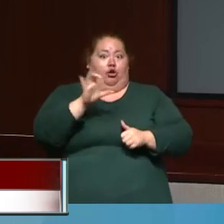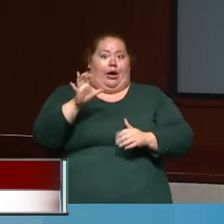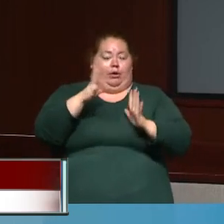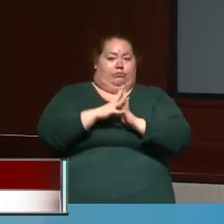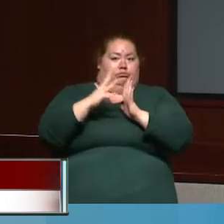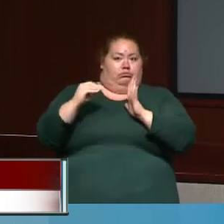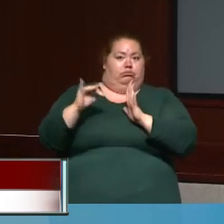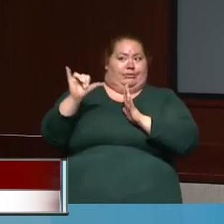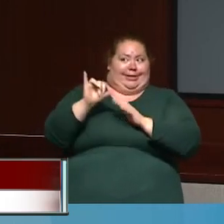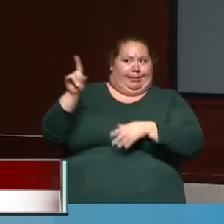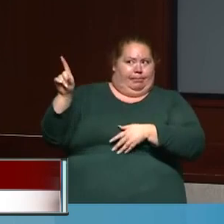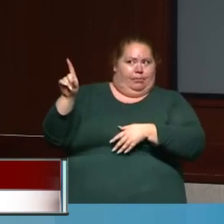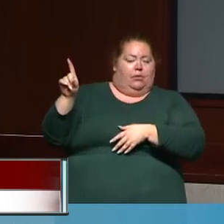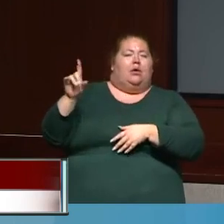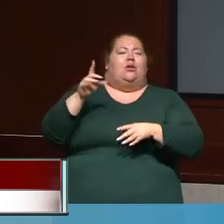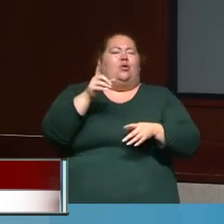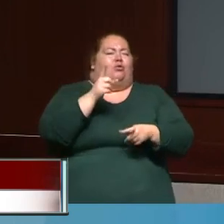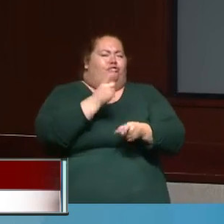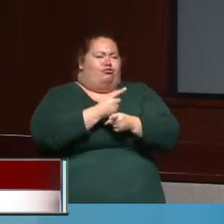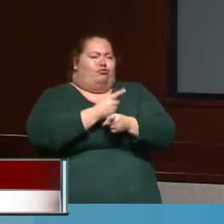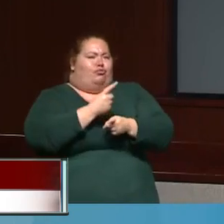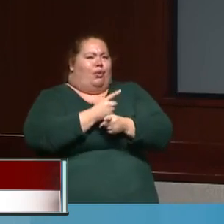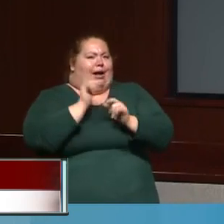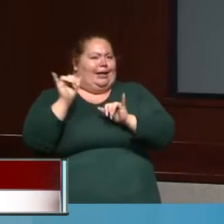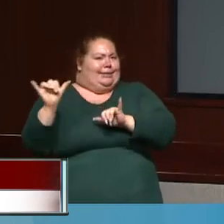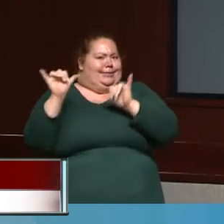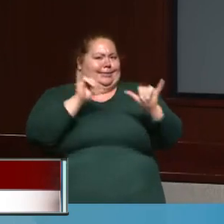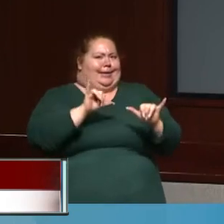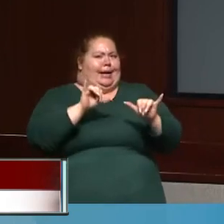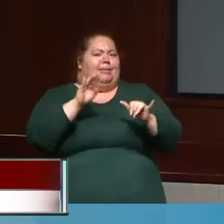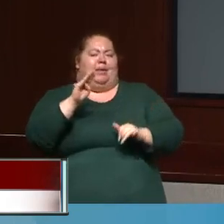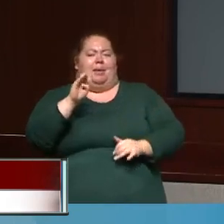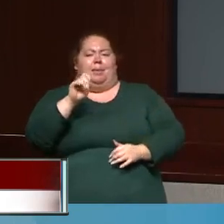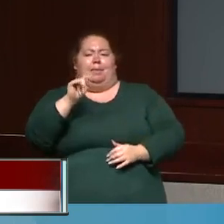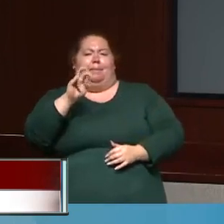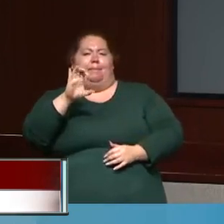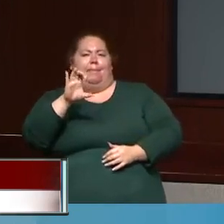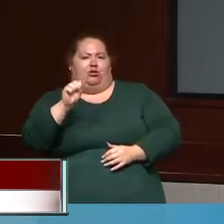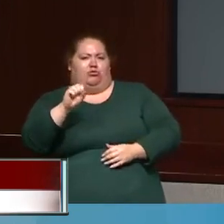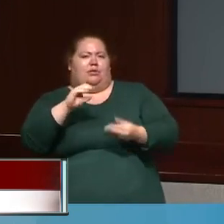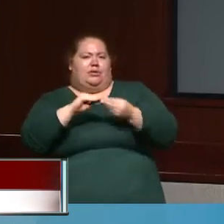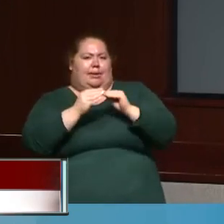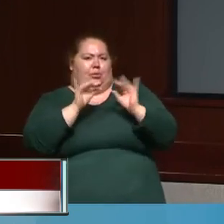exactly. Specifically for the metrics on the blueprint. Okay, we'll have Bryn respond.